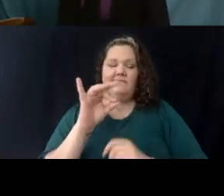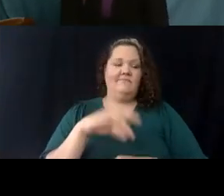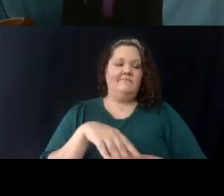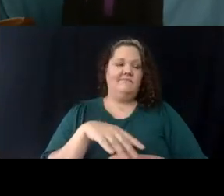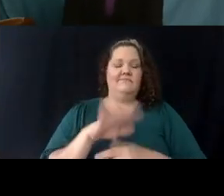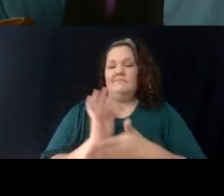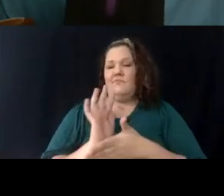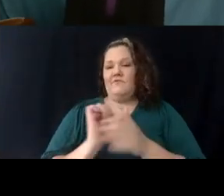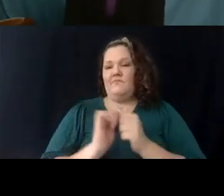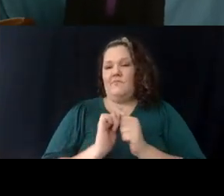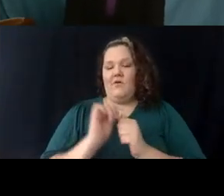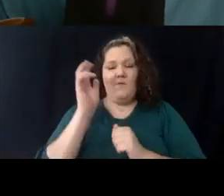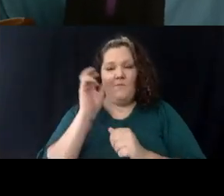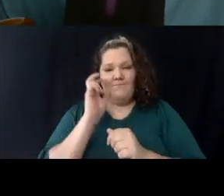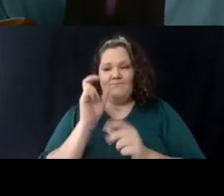of this audience.